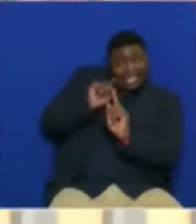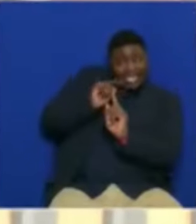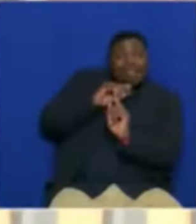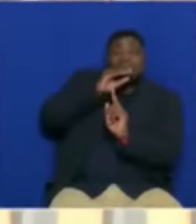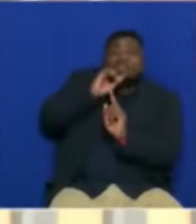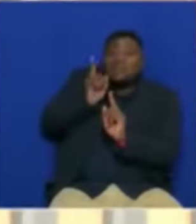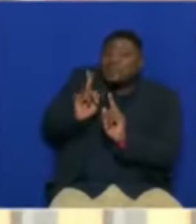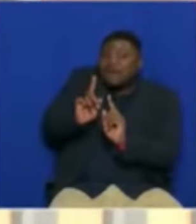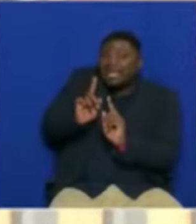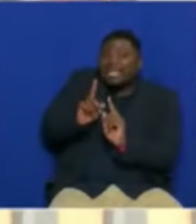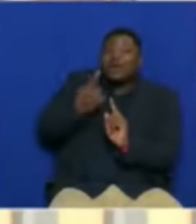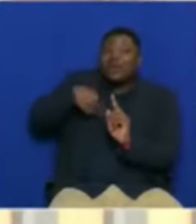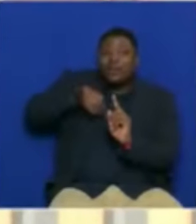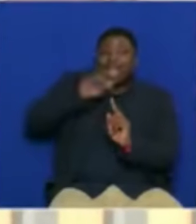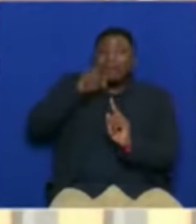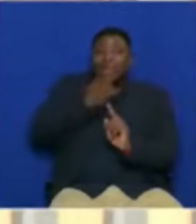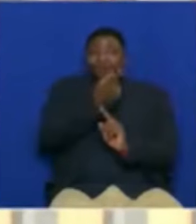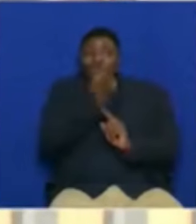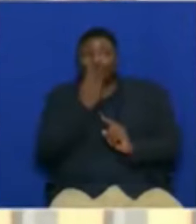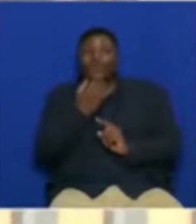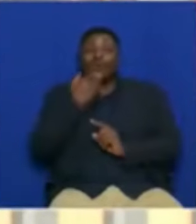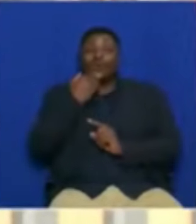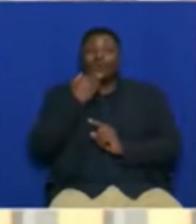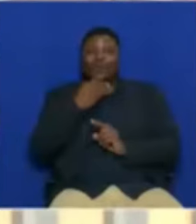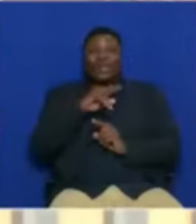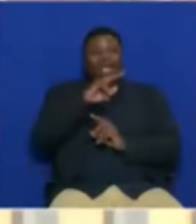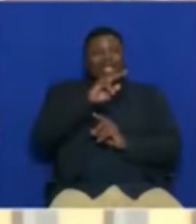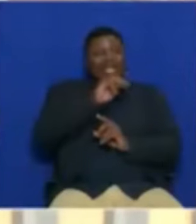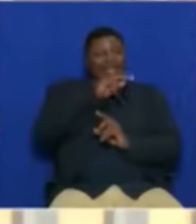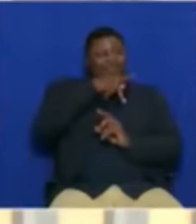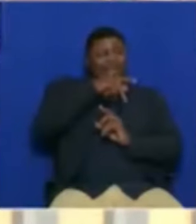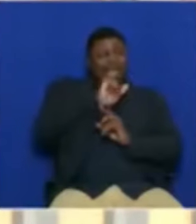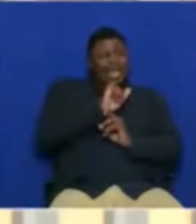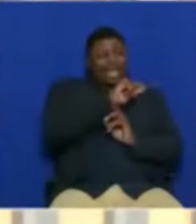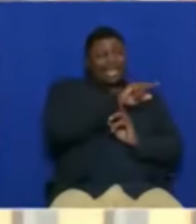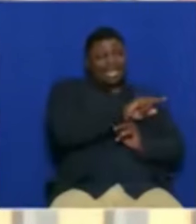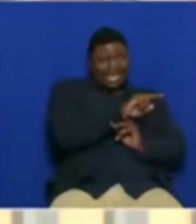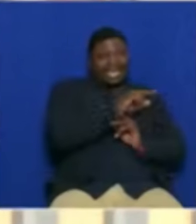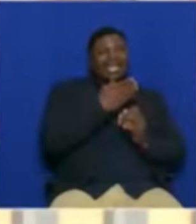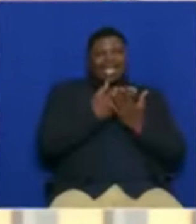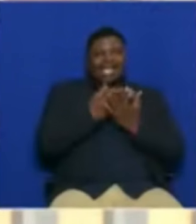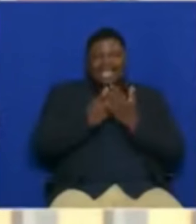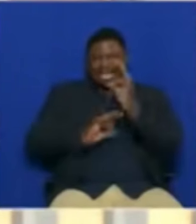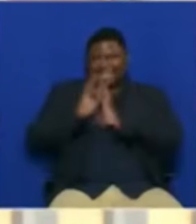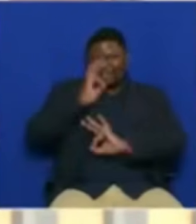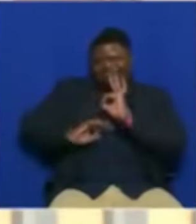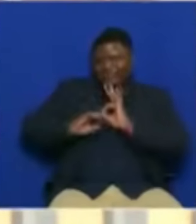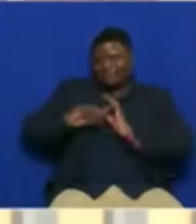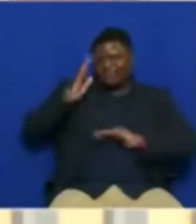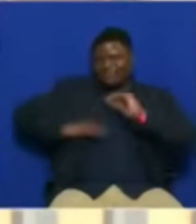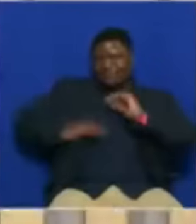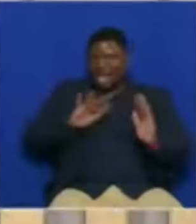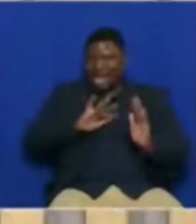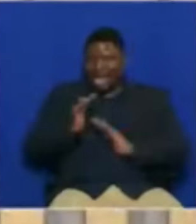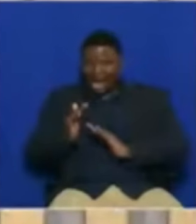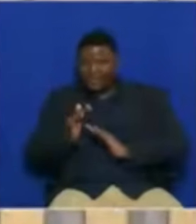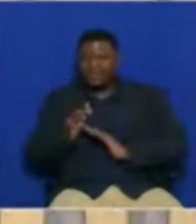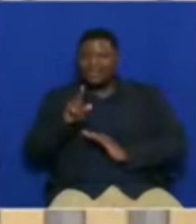to come and explain how these charges were formulated. I do accept your answer, and I won't persist in this. Thank